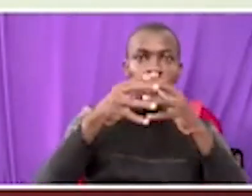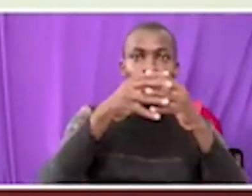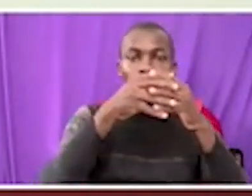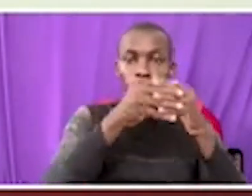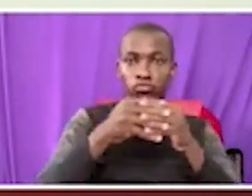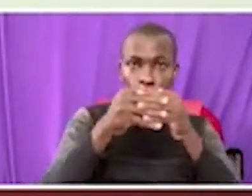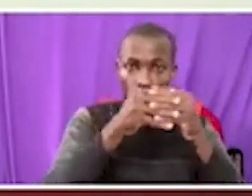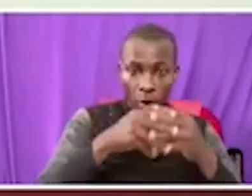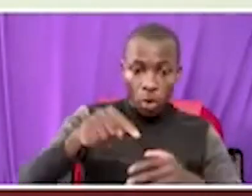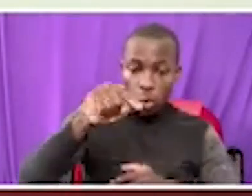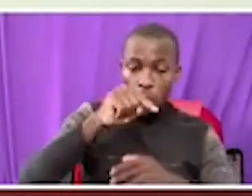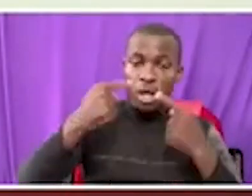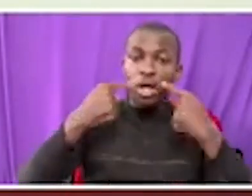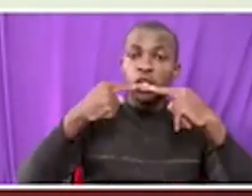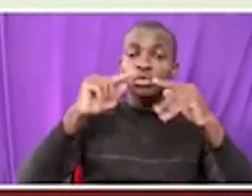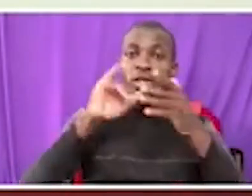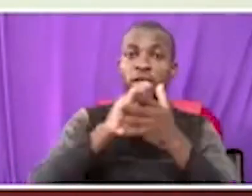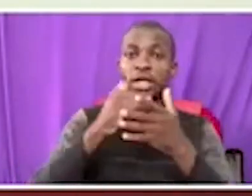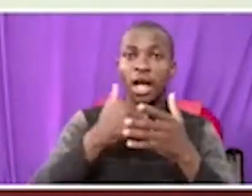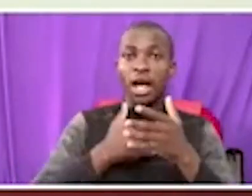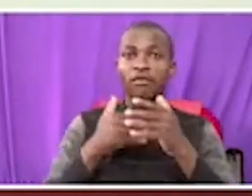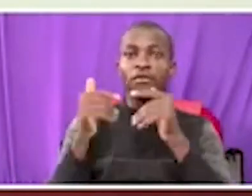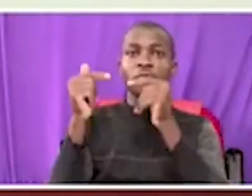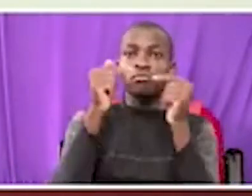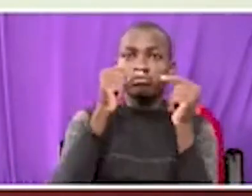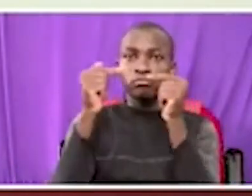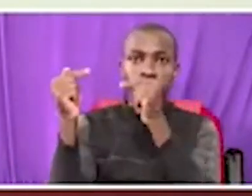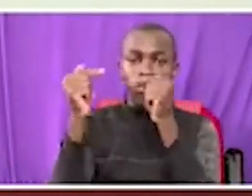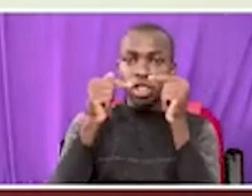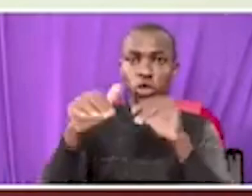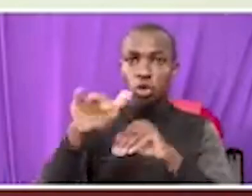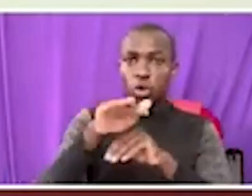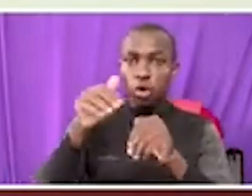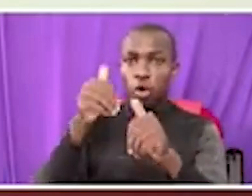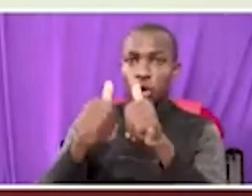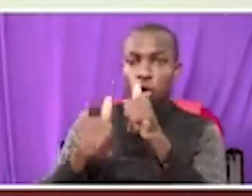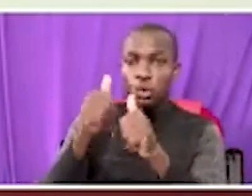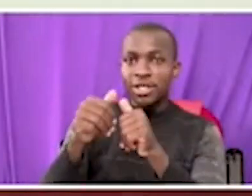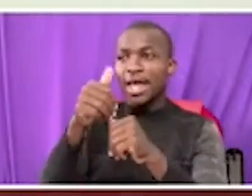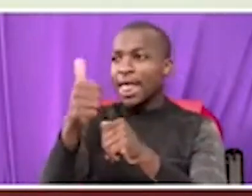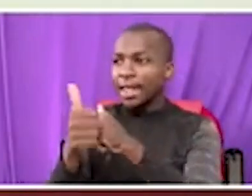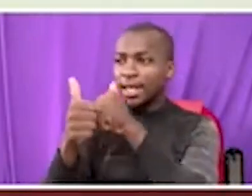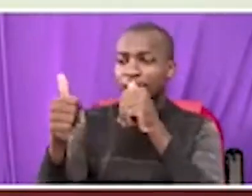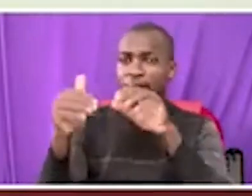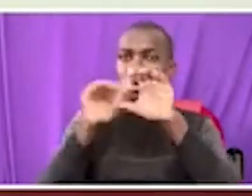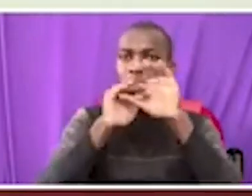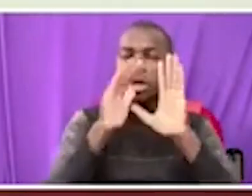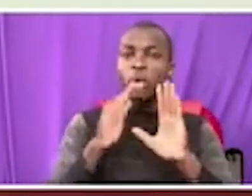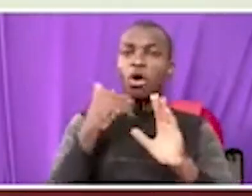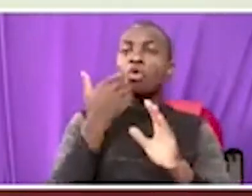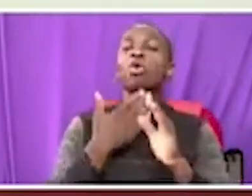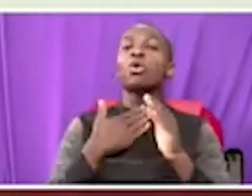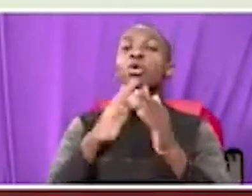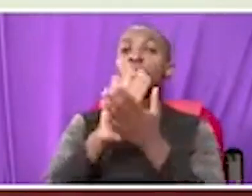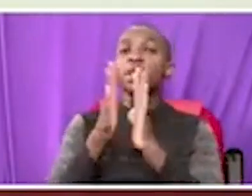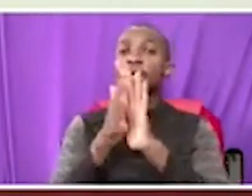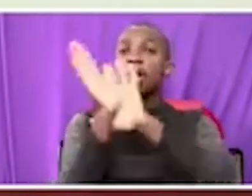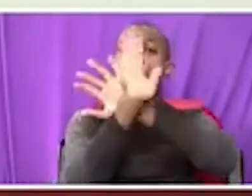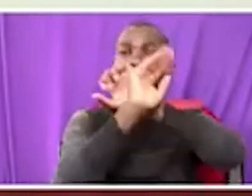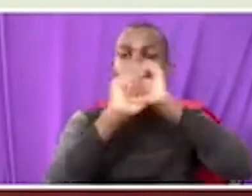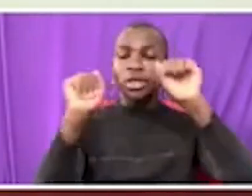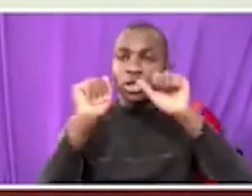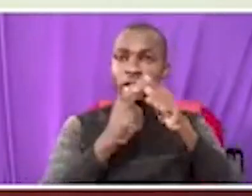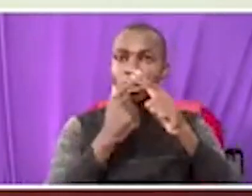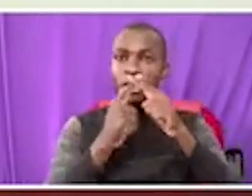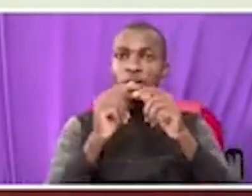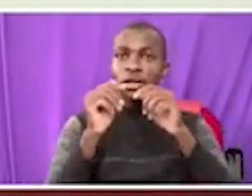we are told that there are certain battleground states which any candidate that runs for president, if he carries any of